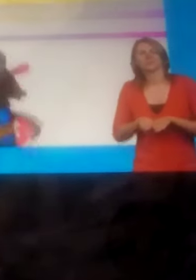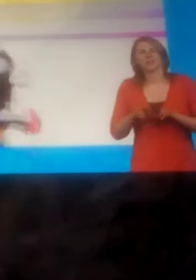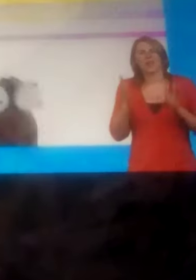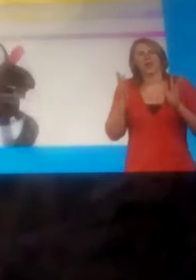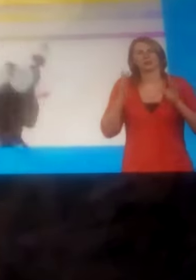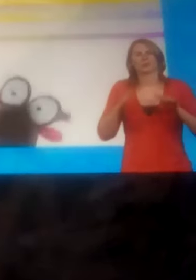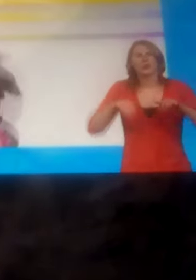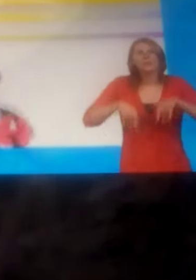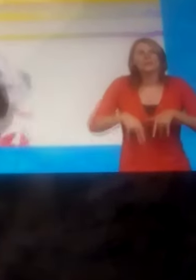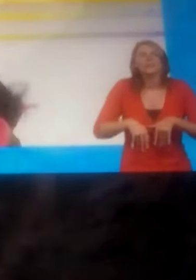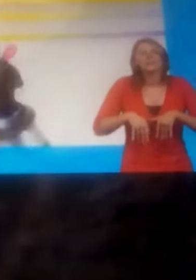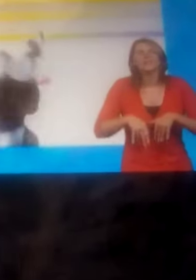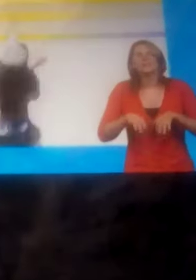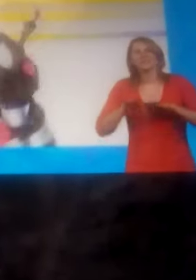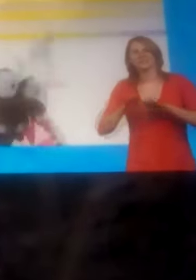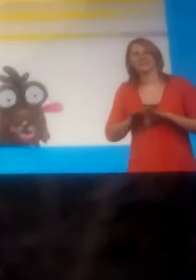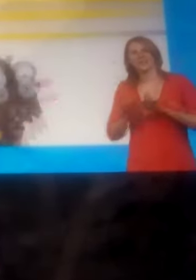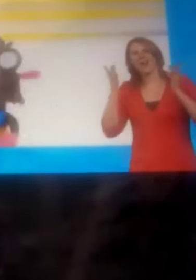it.